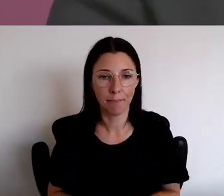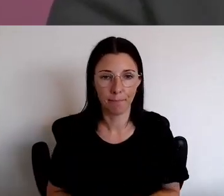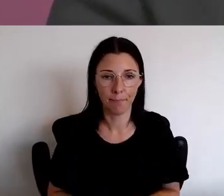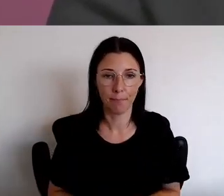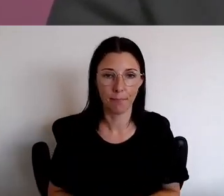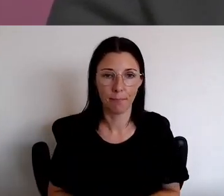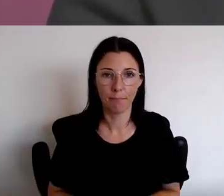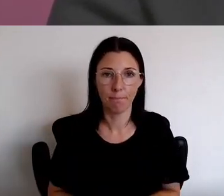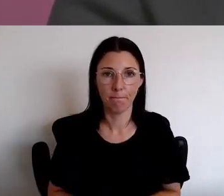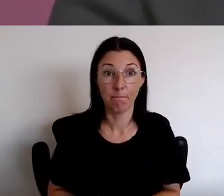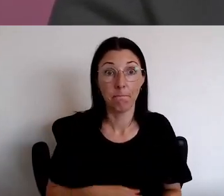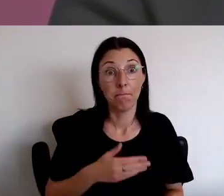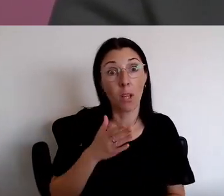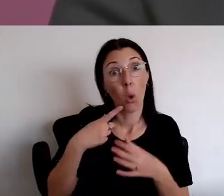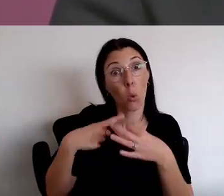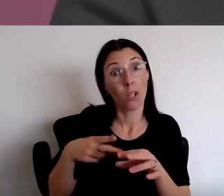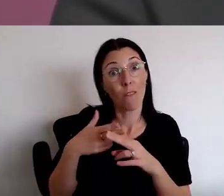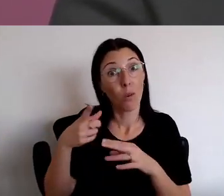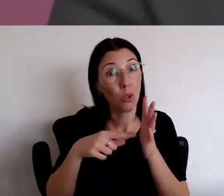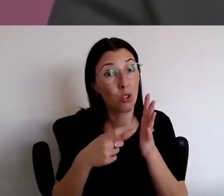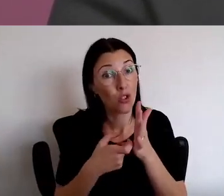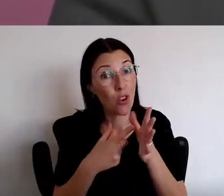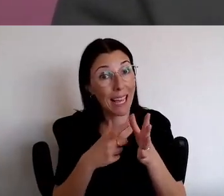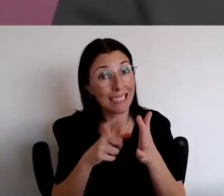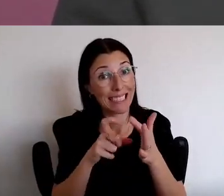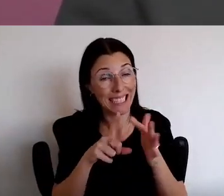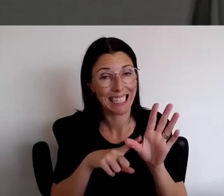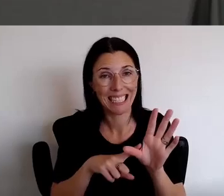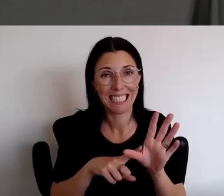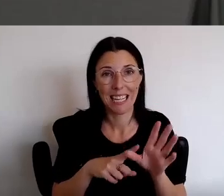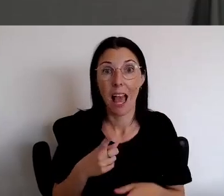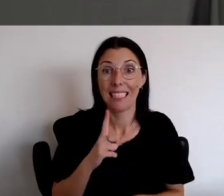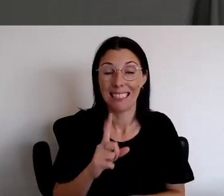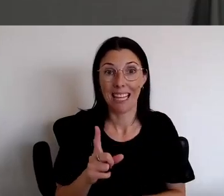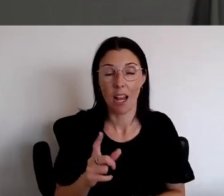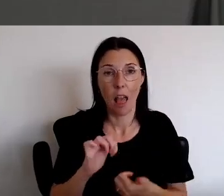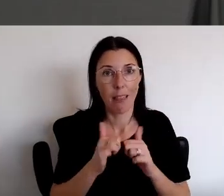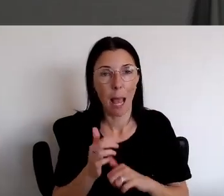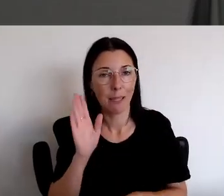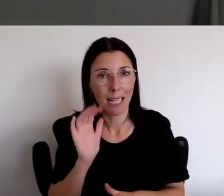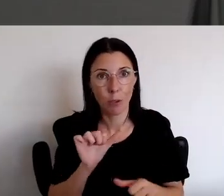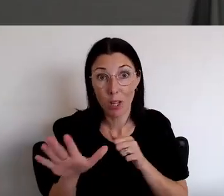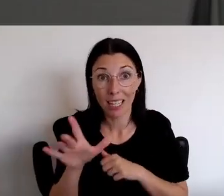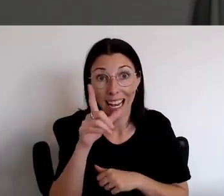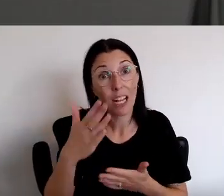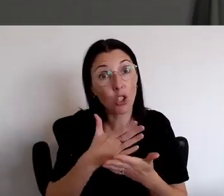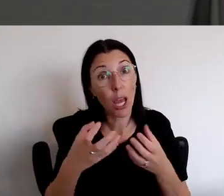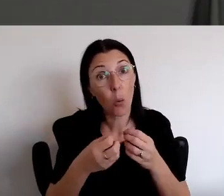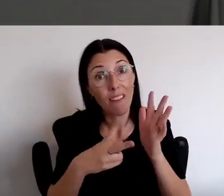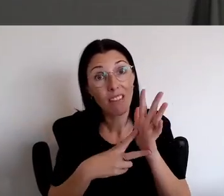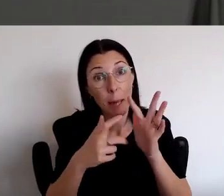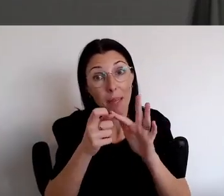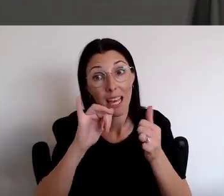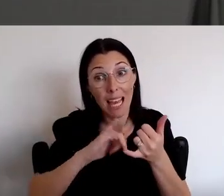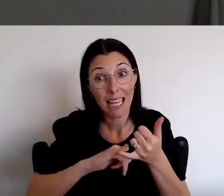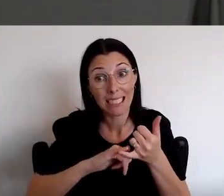One for you, Tracy. That game sounds brilliant. Is it available to be shared with VPS departments? Thanks, Mum,